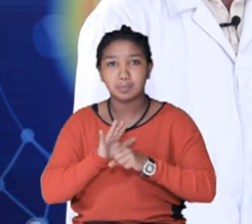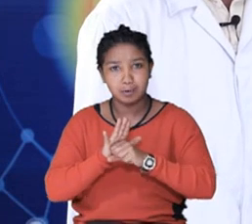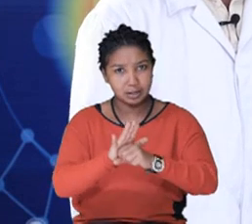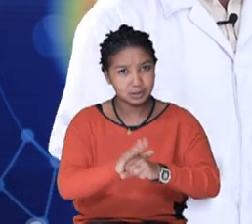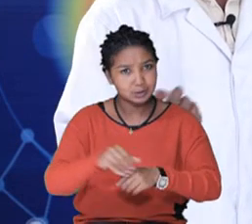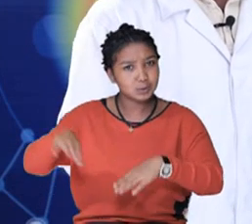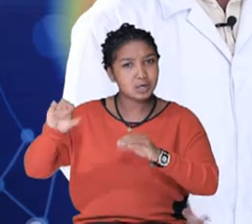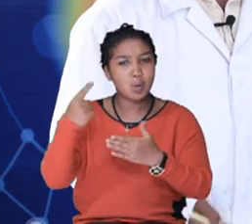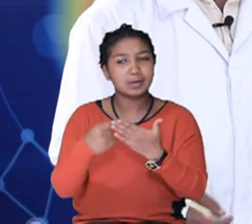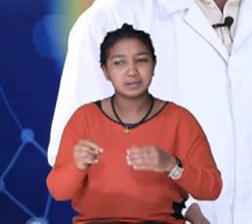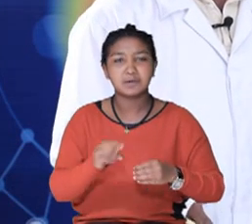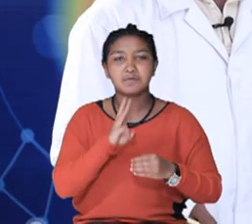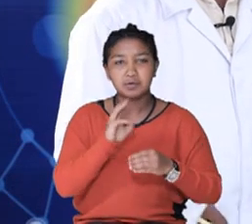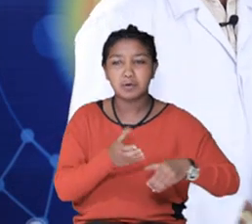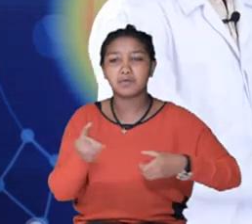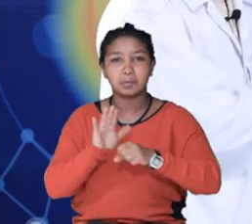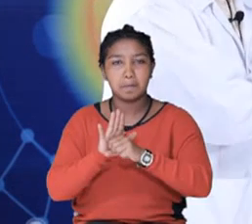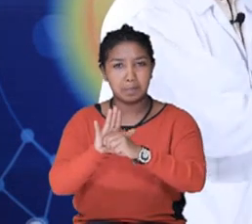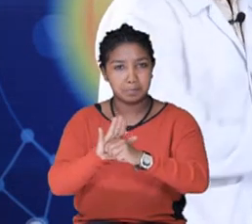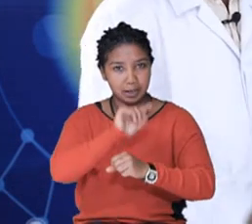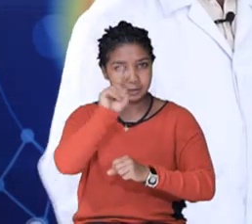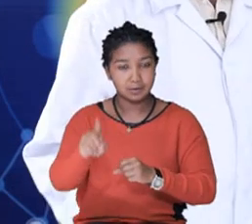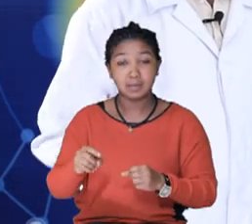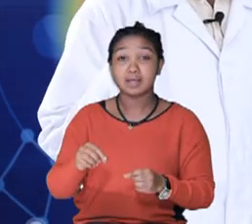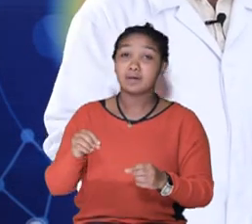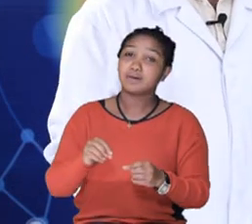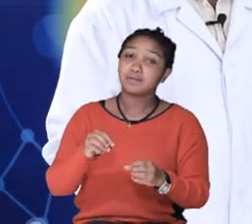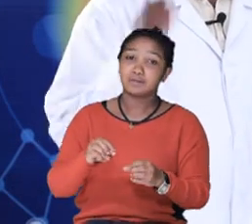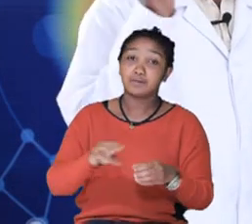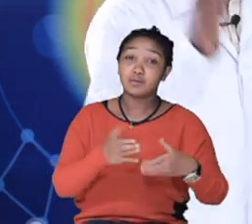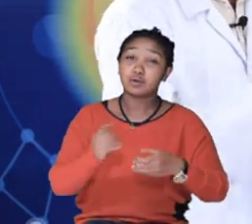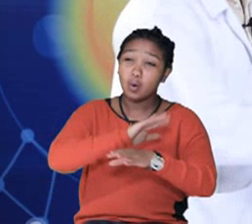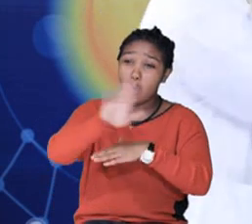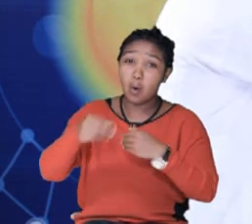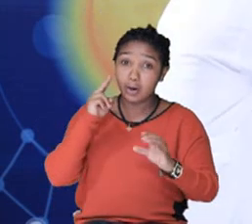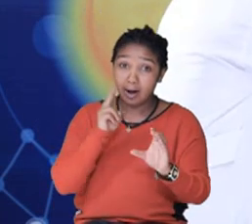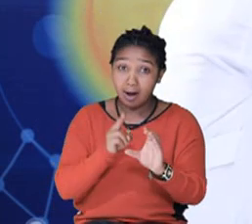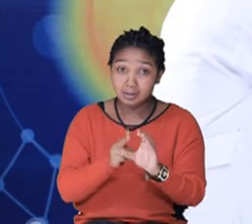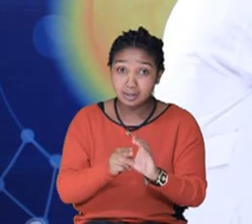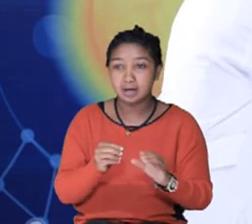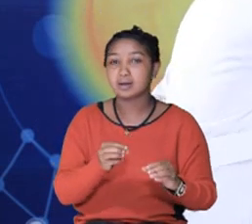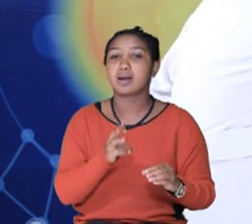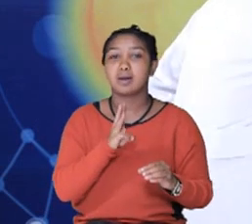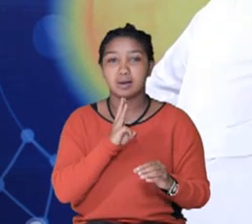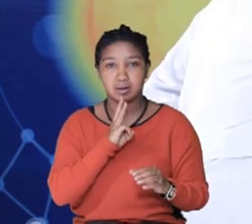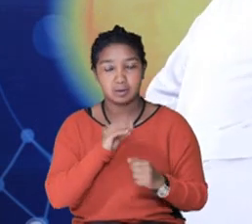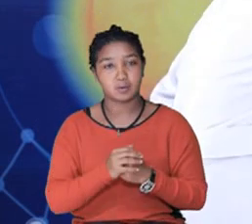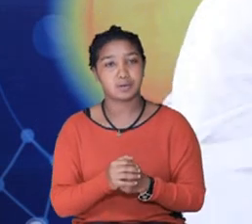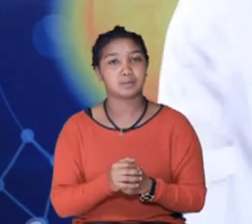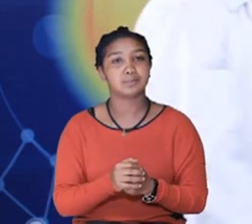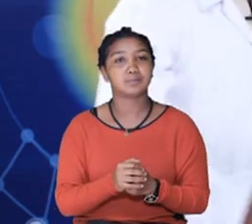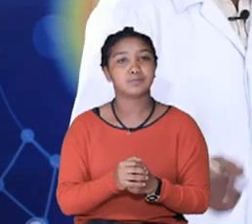Student, what is fluid pressure? Fluid includes all gas and liquid. Gas